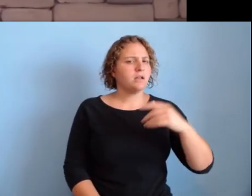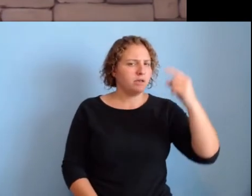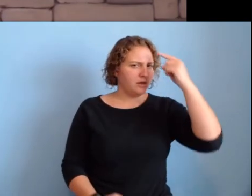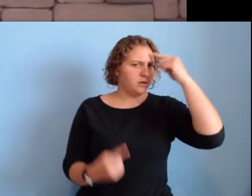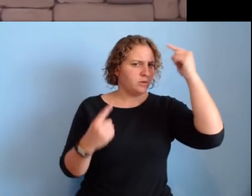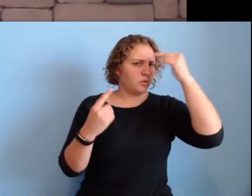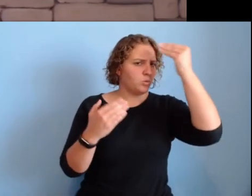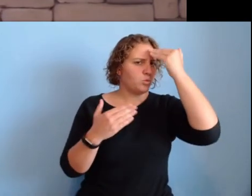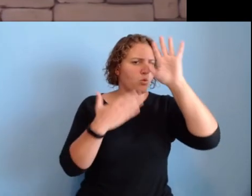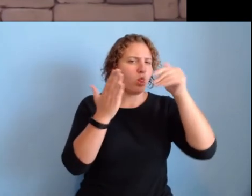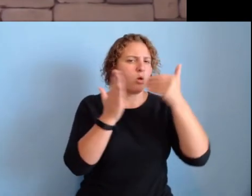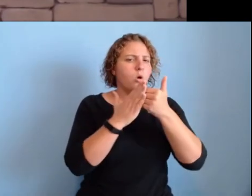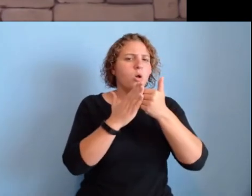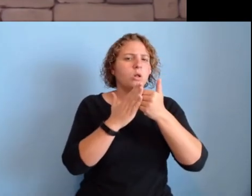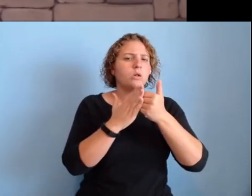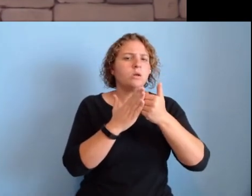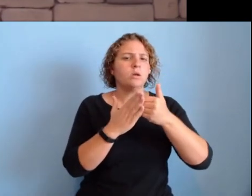would disobey him? Yep.